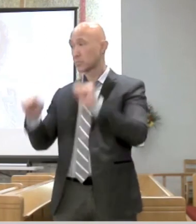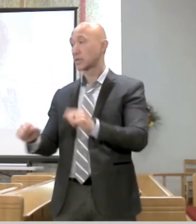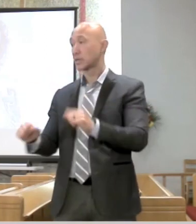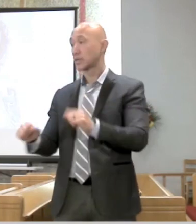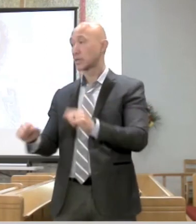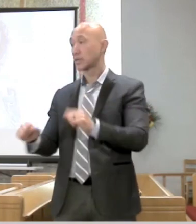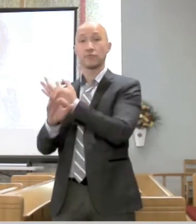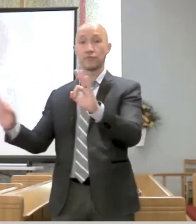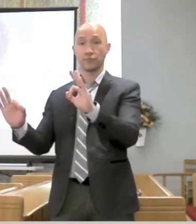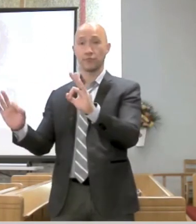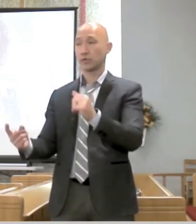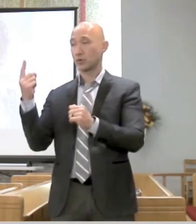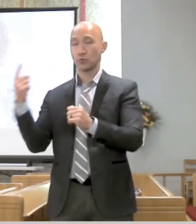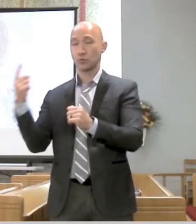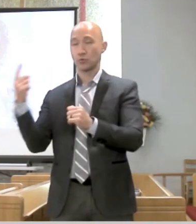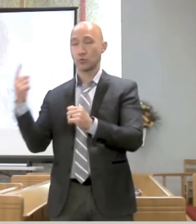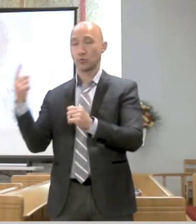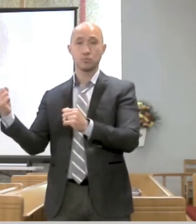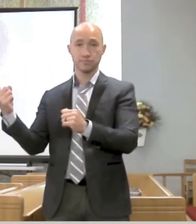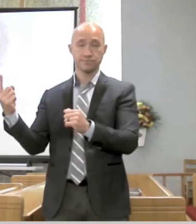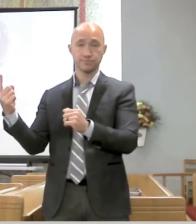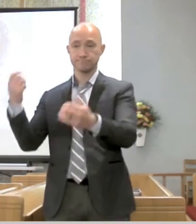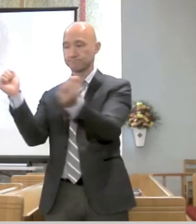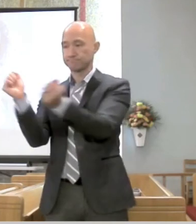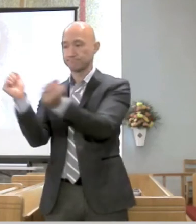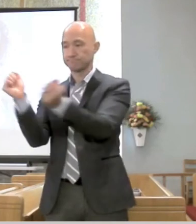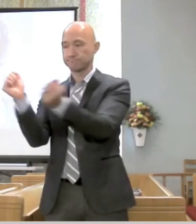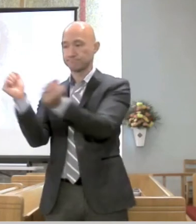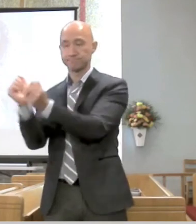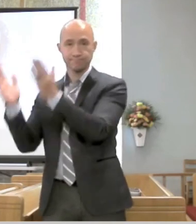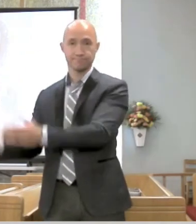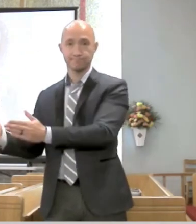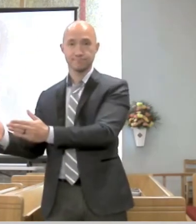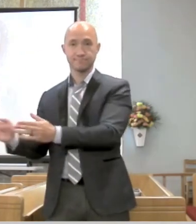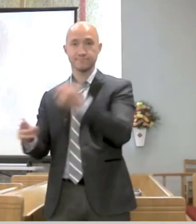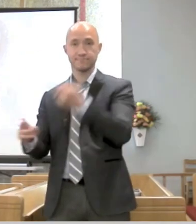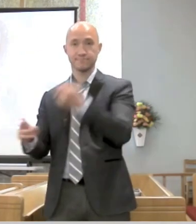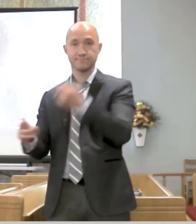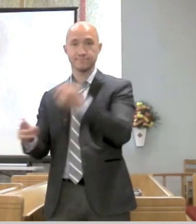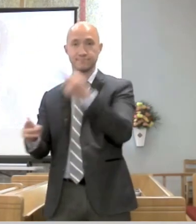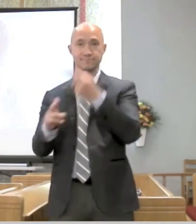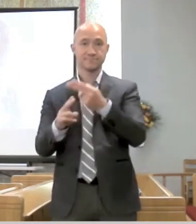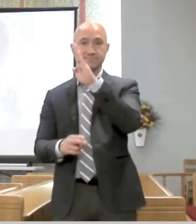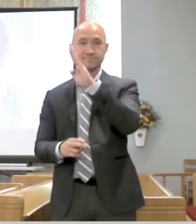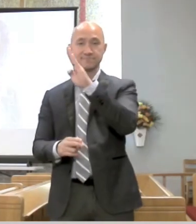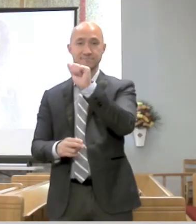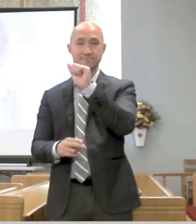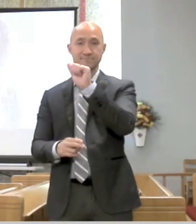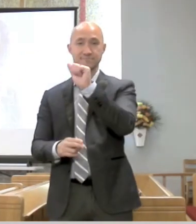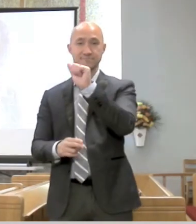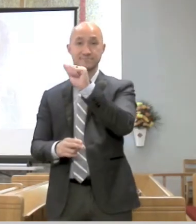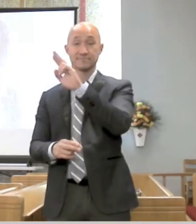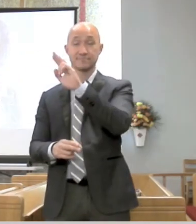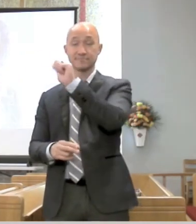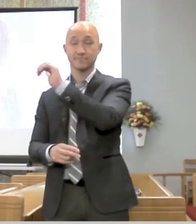So it's at this point that Pilate presents Jesus and Barabbas. And he says, should I crucify your